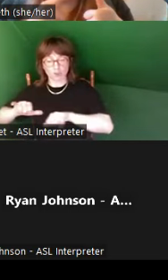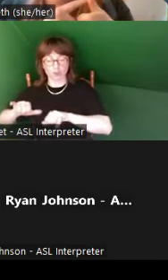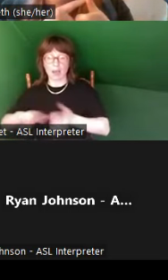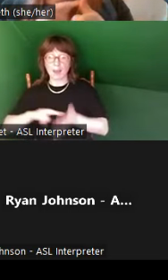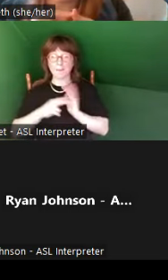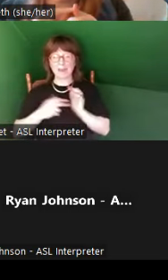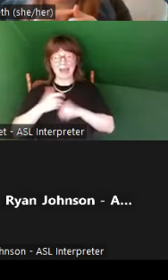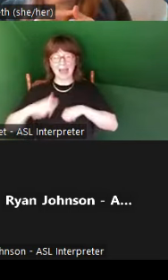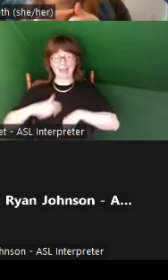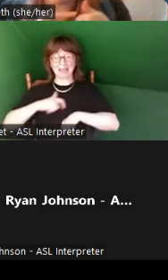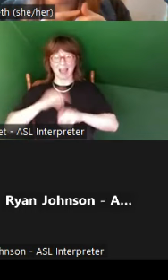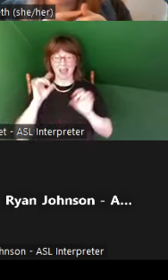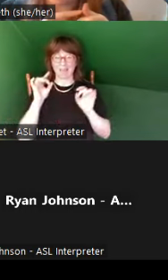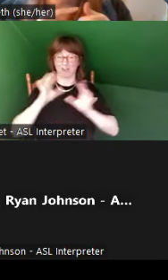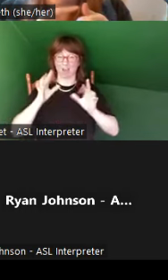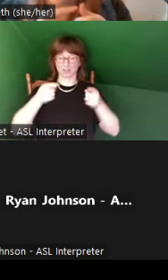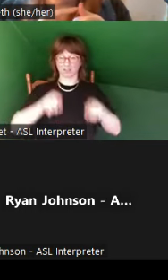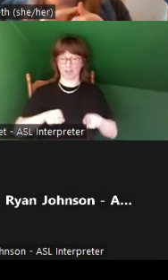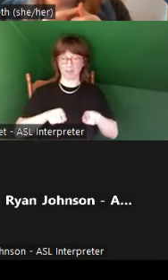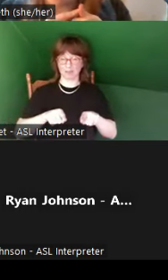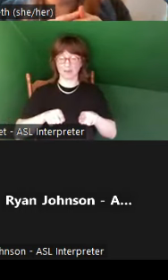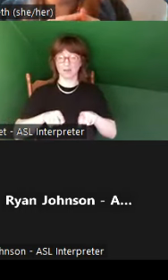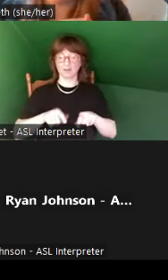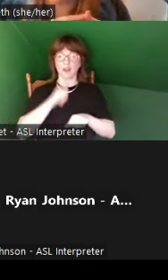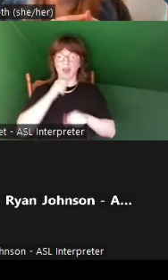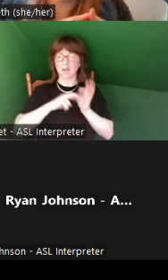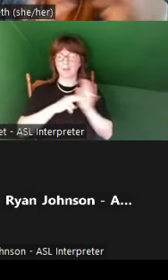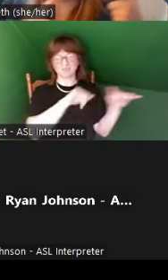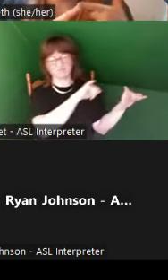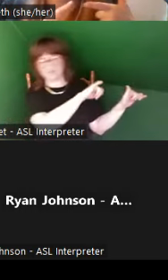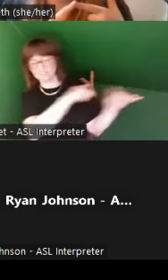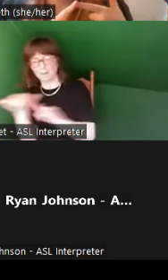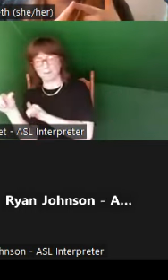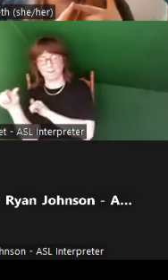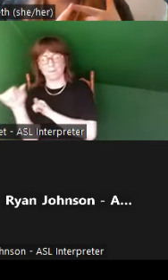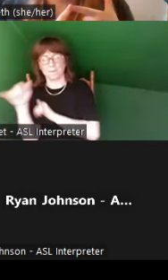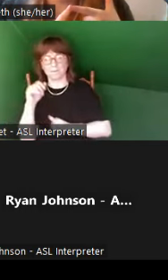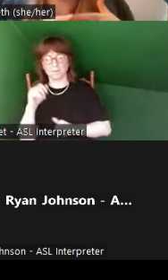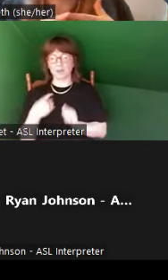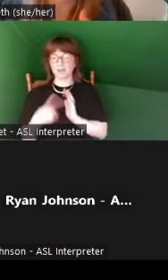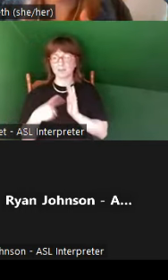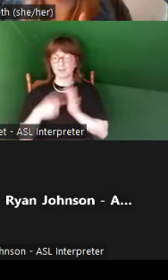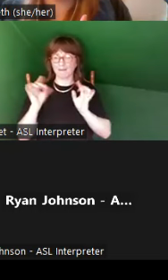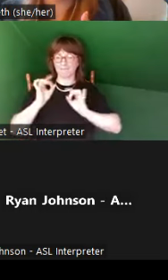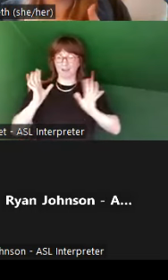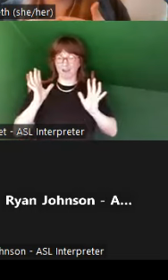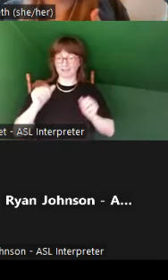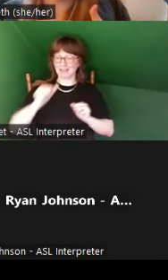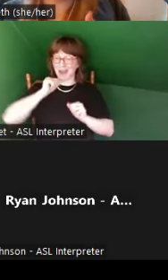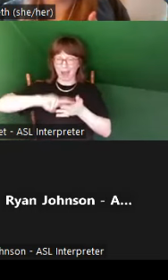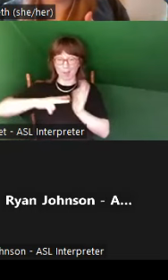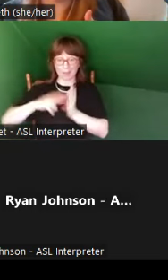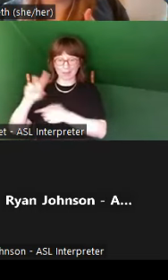the same, and not all violence between intimate partners is domestic violence. It's also important to know that not everybody